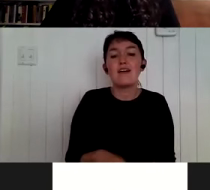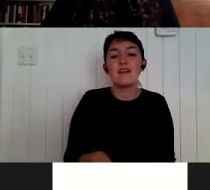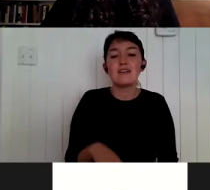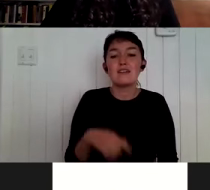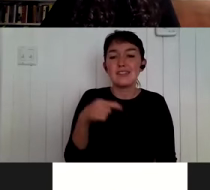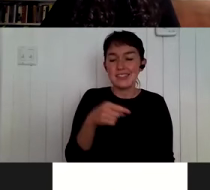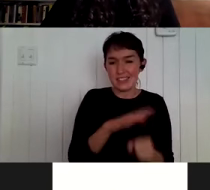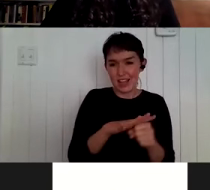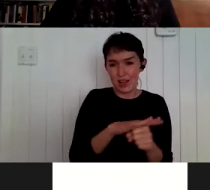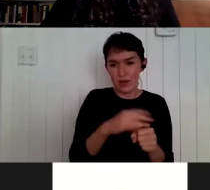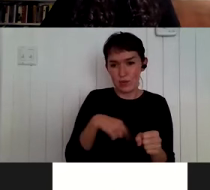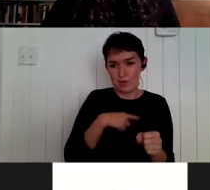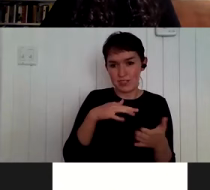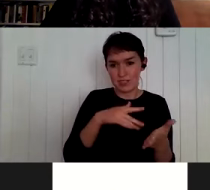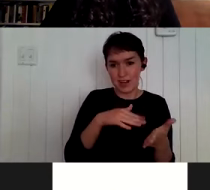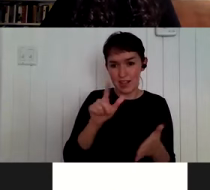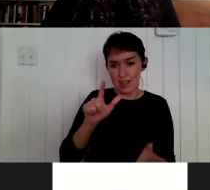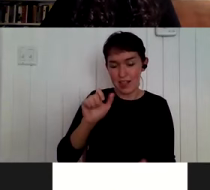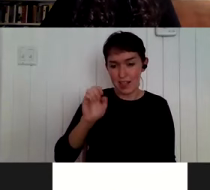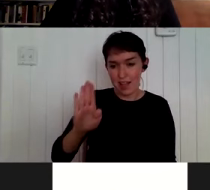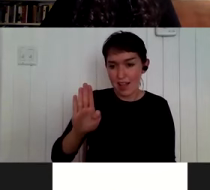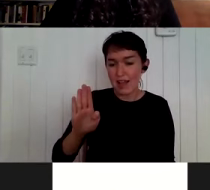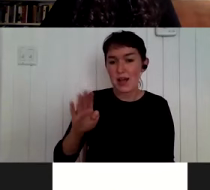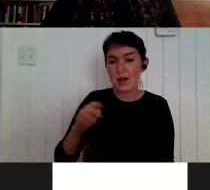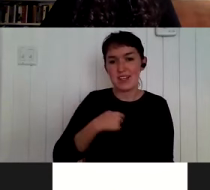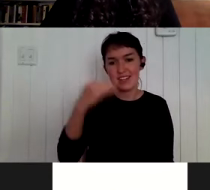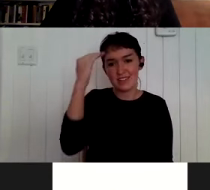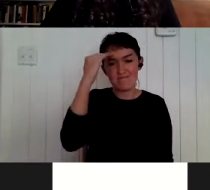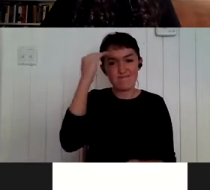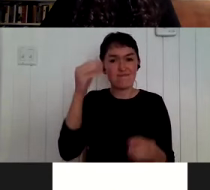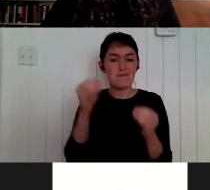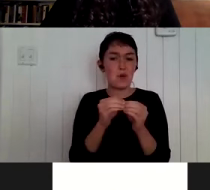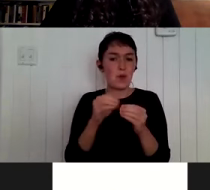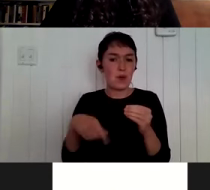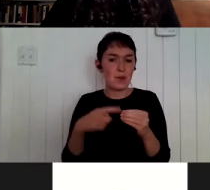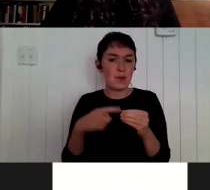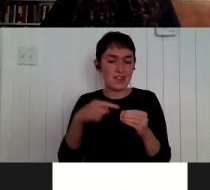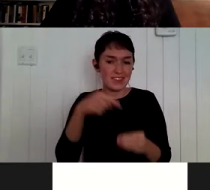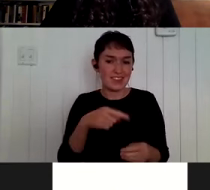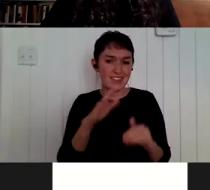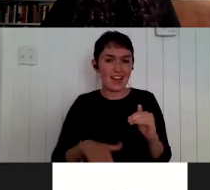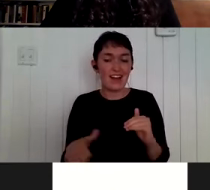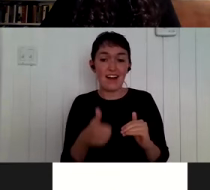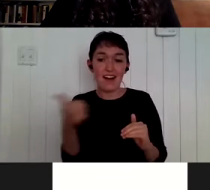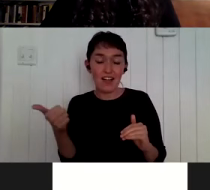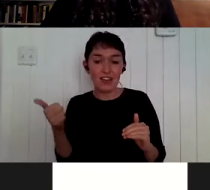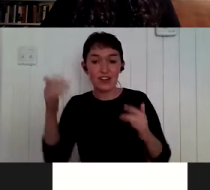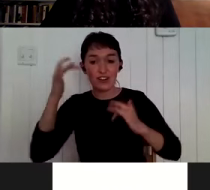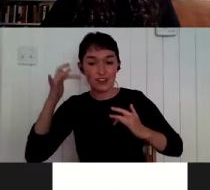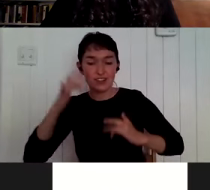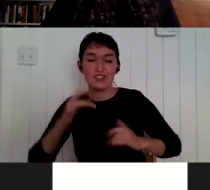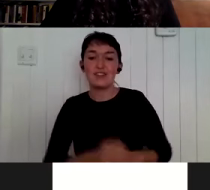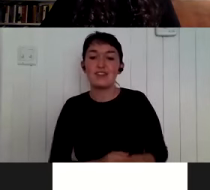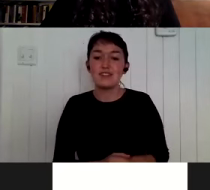we study in the lab. So I know a lot more about this than the other things listed here. But I wanted to zoom in